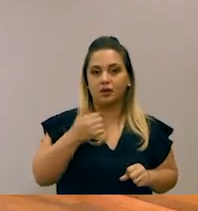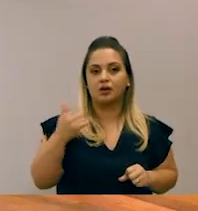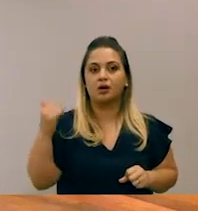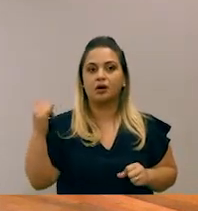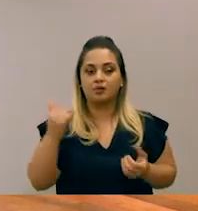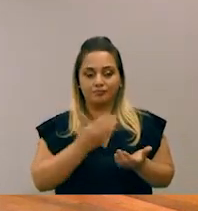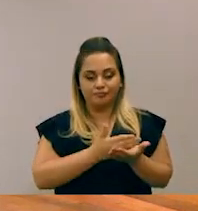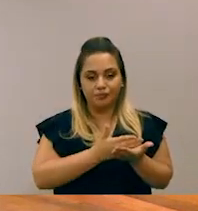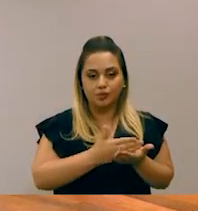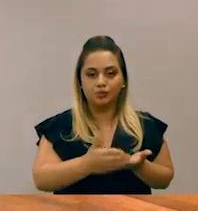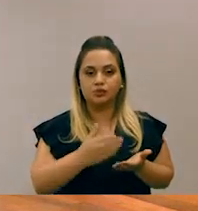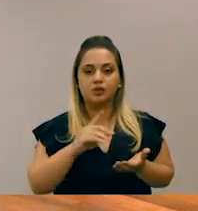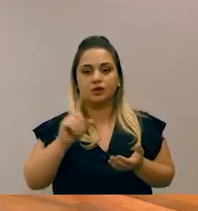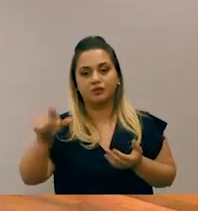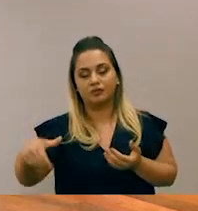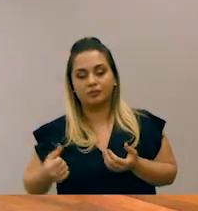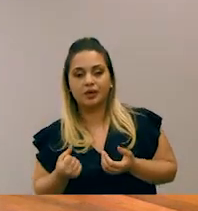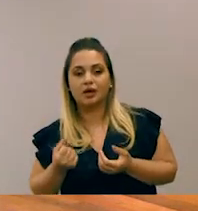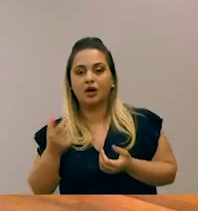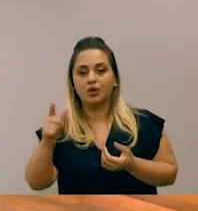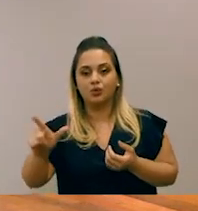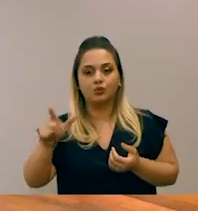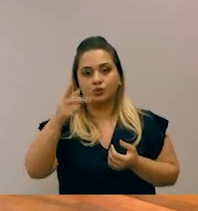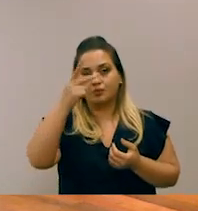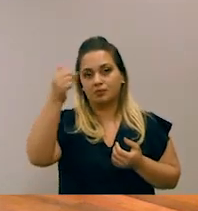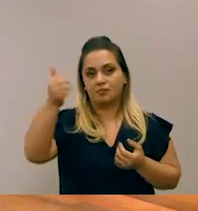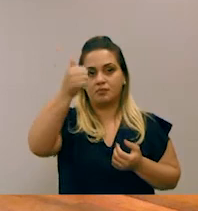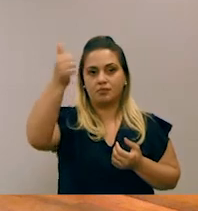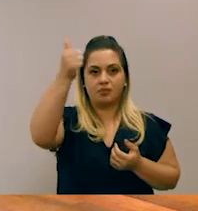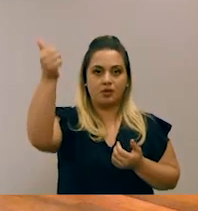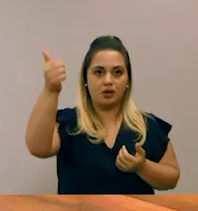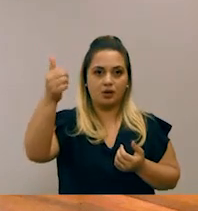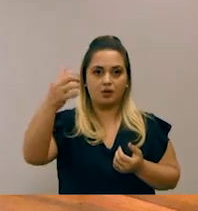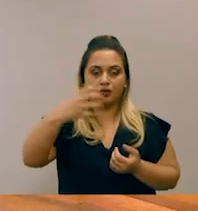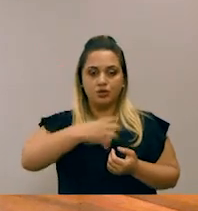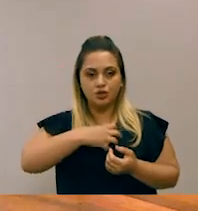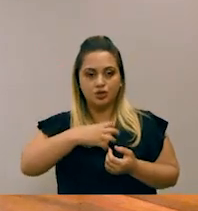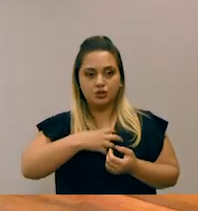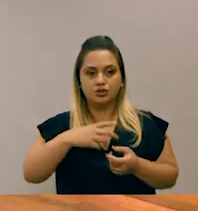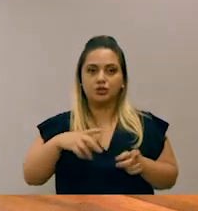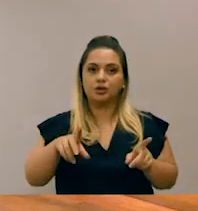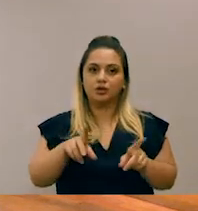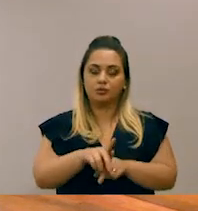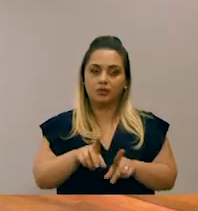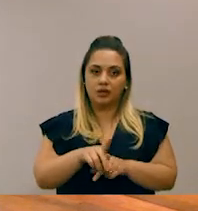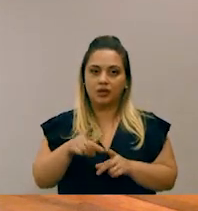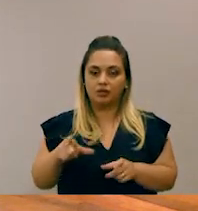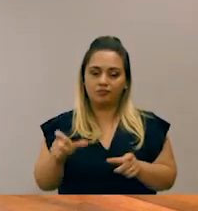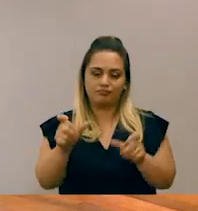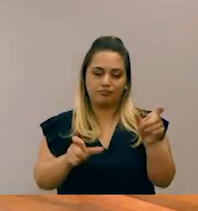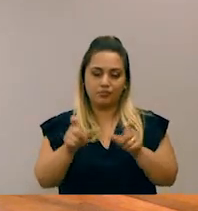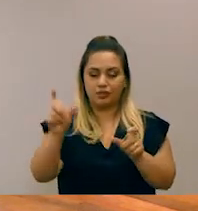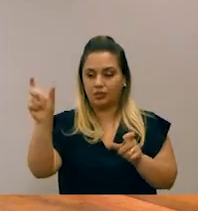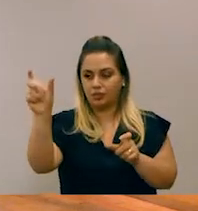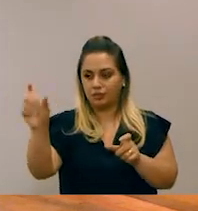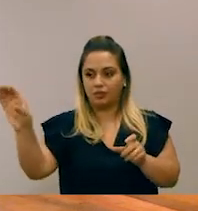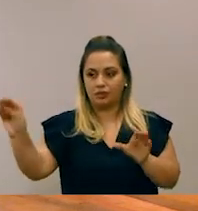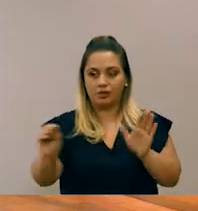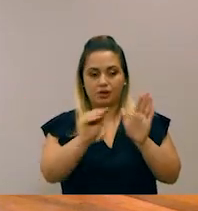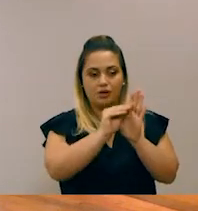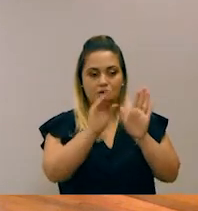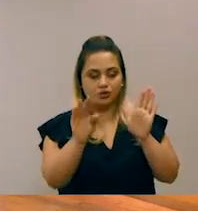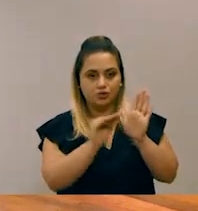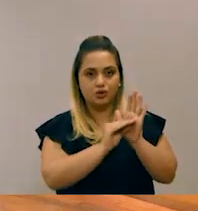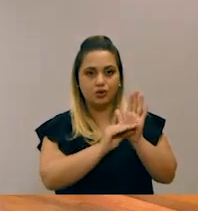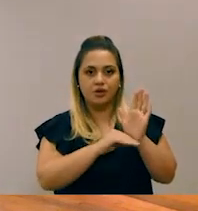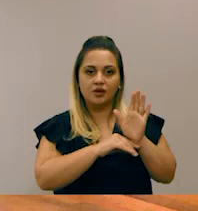models that are the best. And then we're going to get the best section model regarding that new